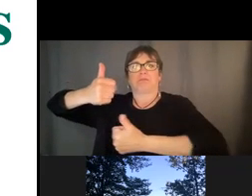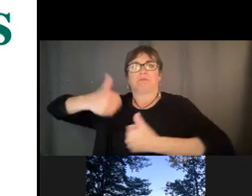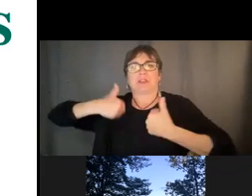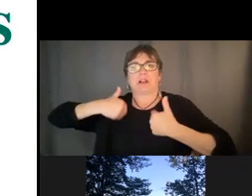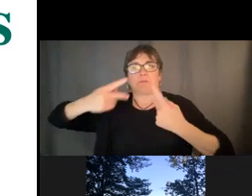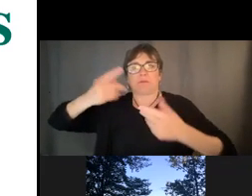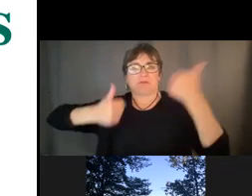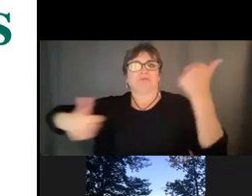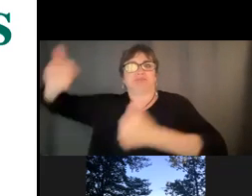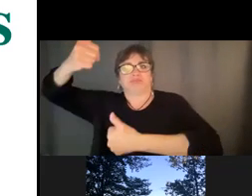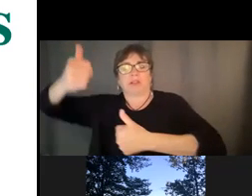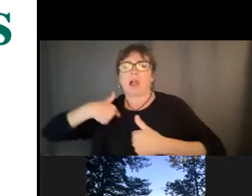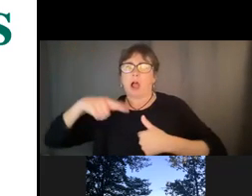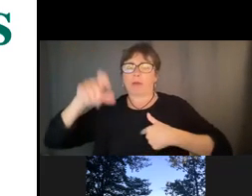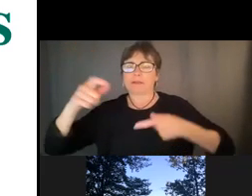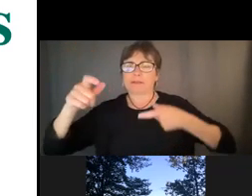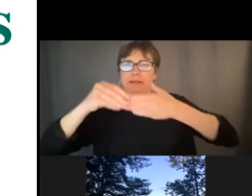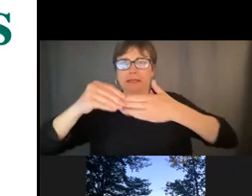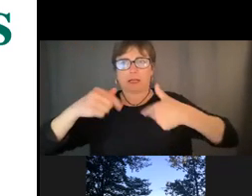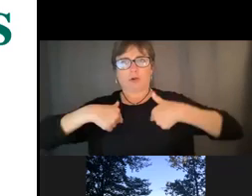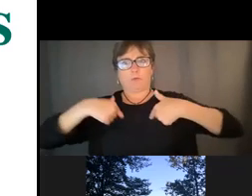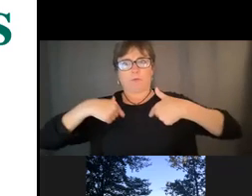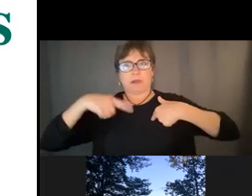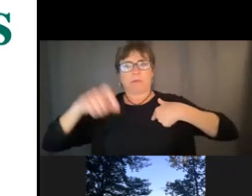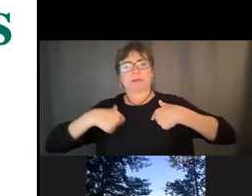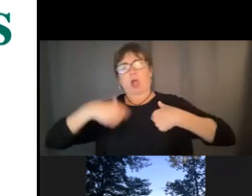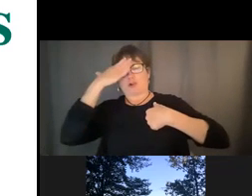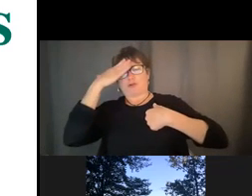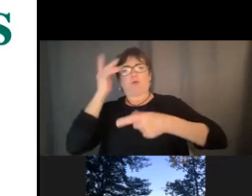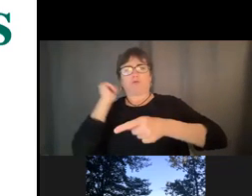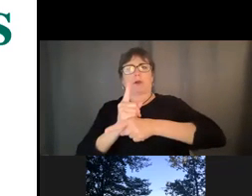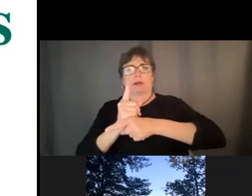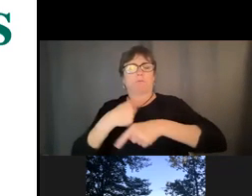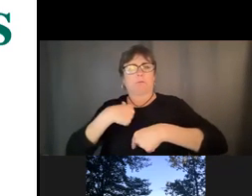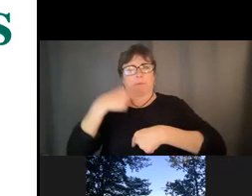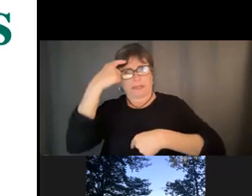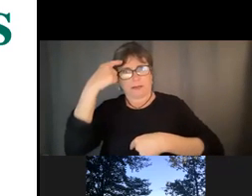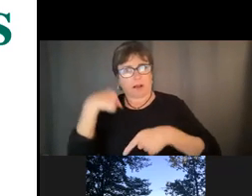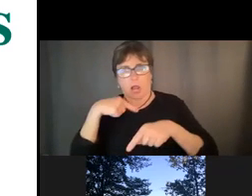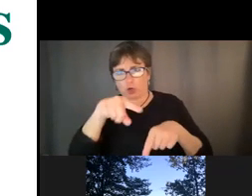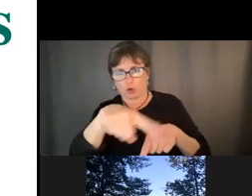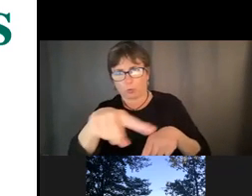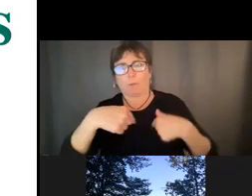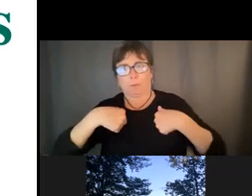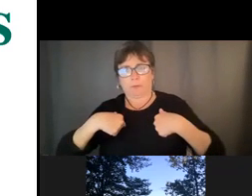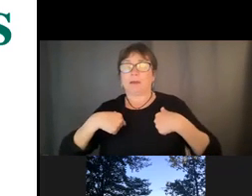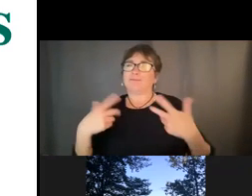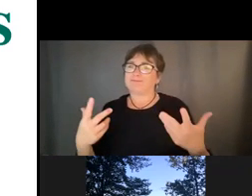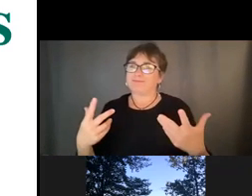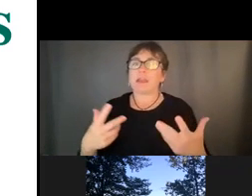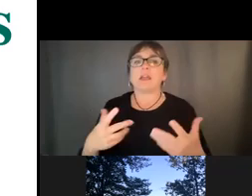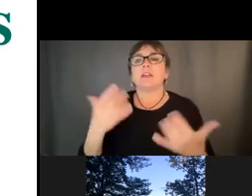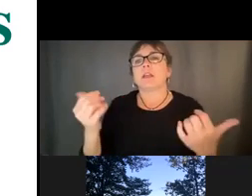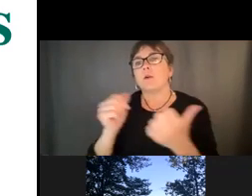they need to be in a leadership position because they know the right way. And within the disability rights